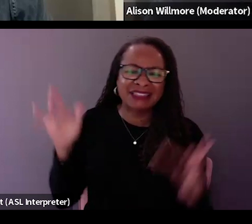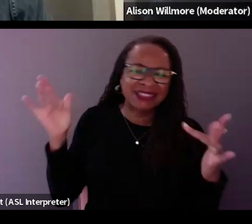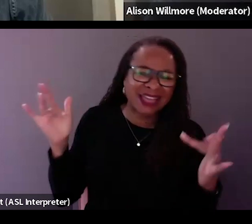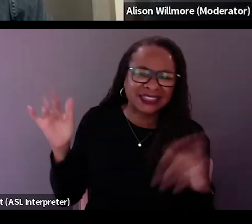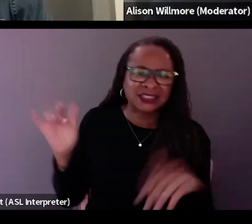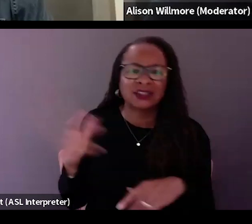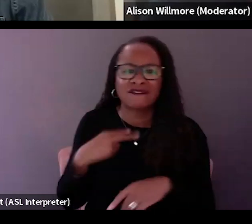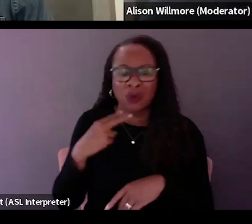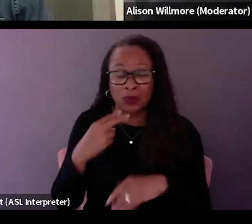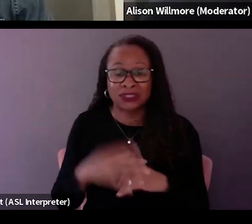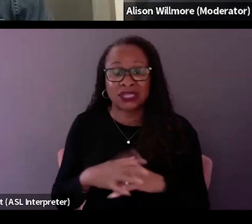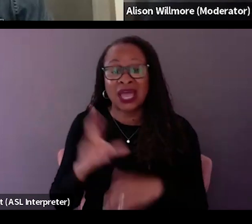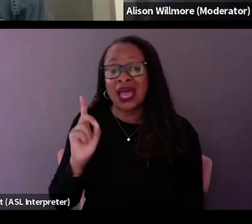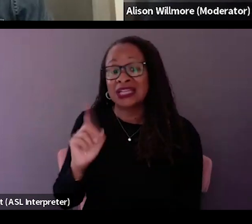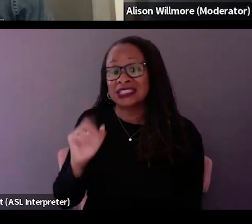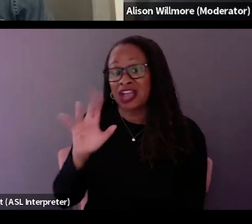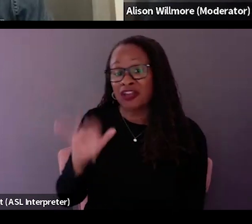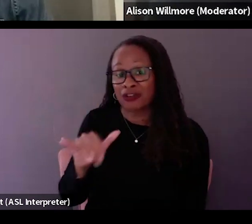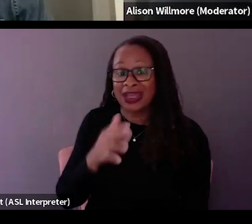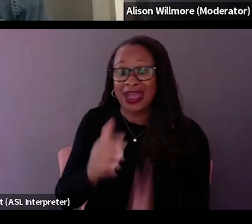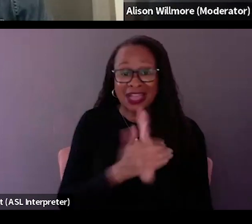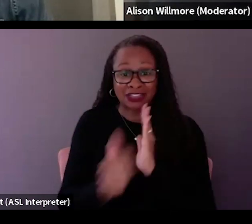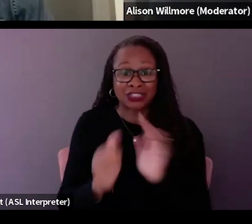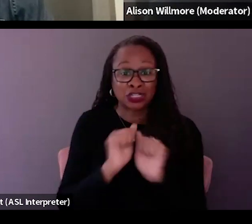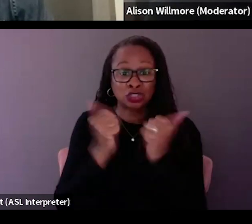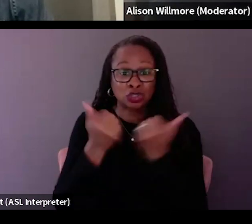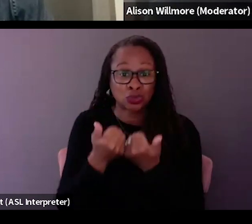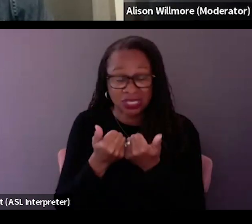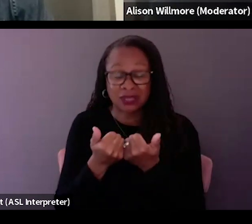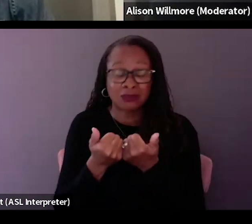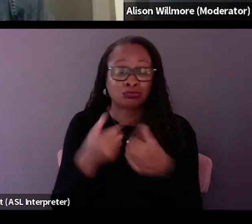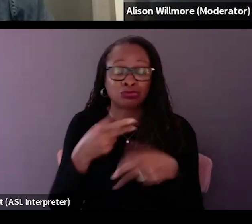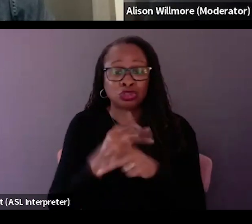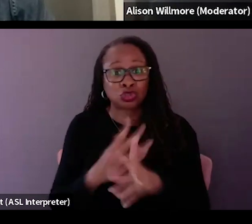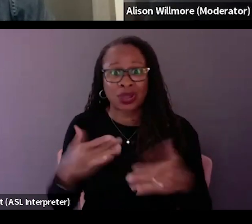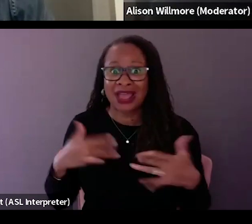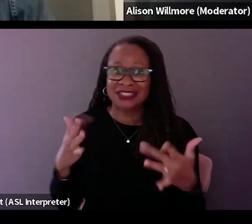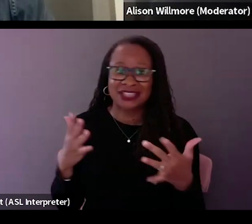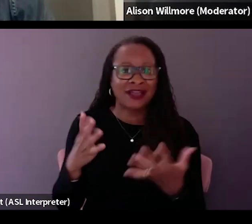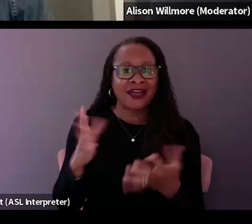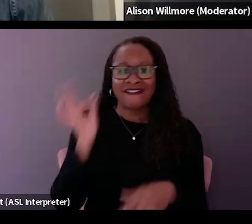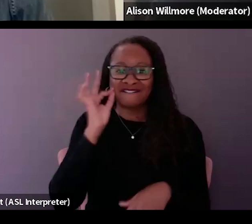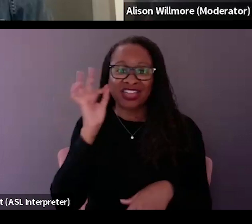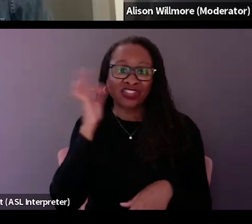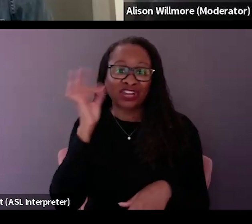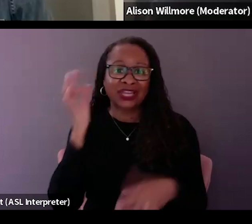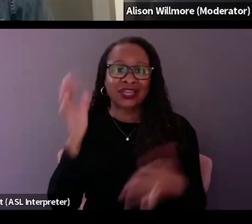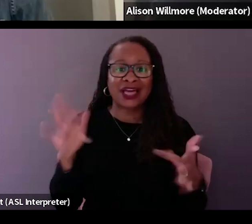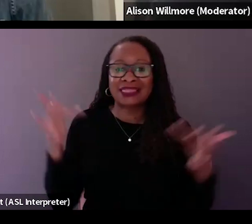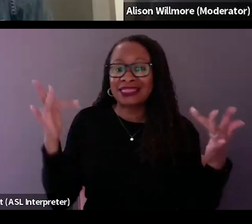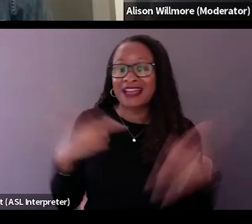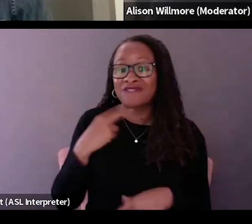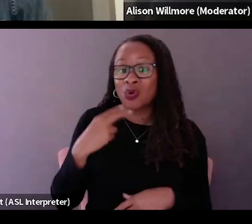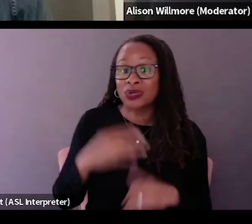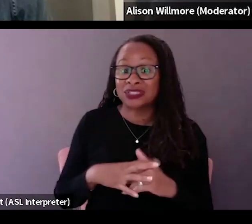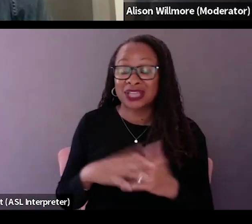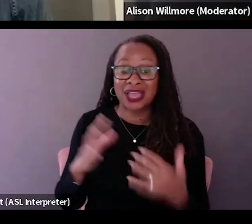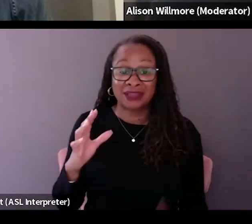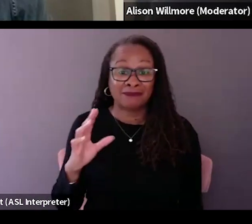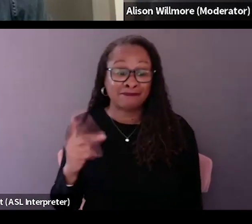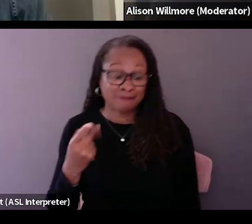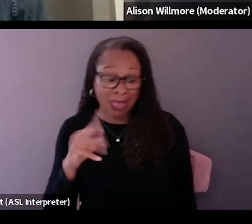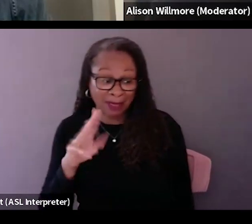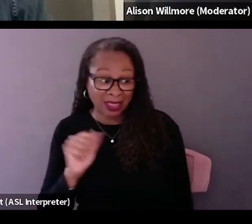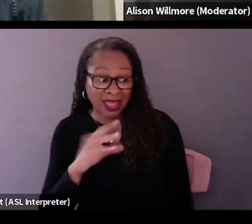feathery light voice. And Pamela and Brandon said, like, why don't you just have her read them for the final film? So we actually, that's not even a